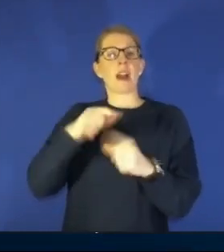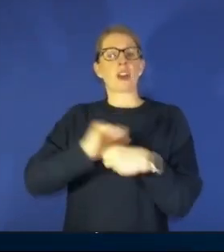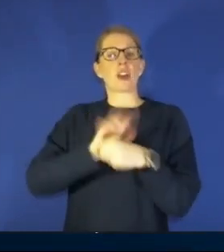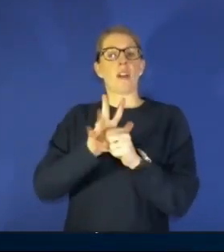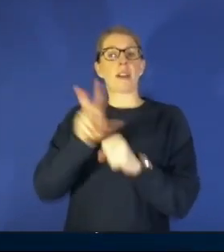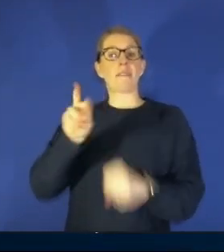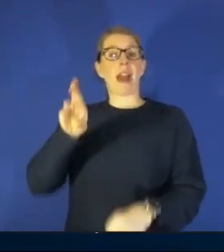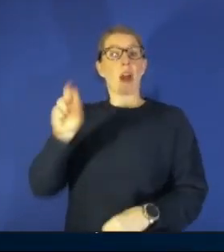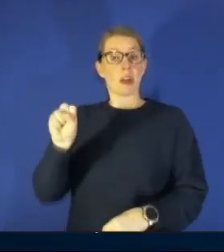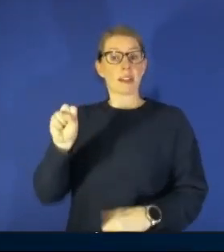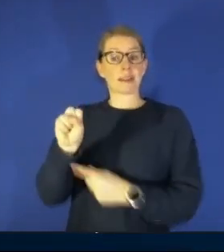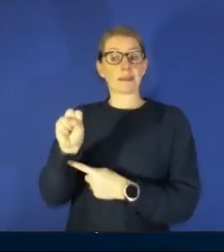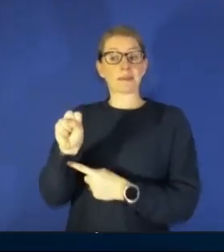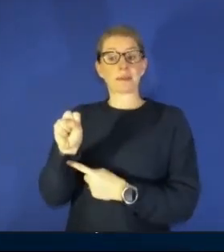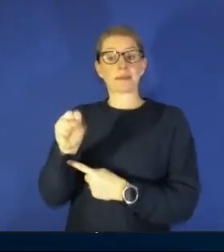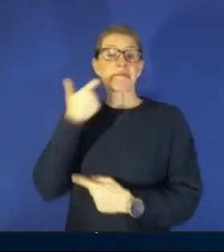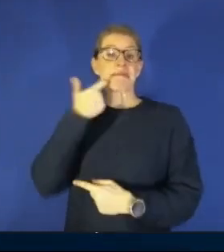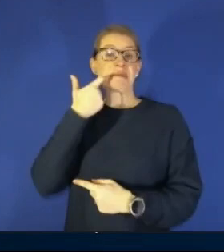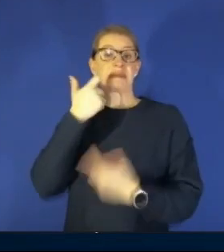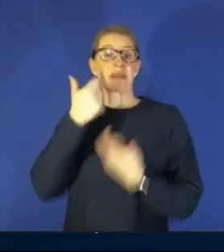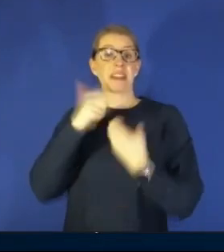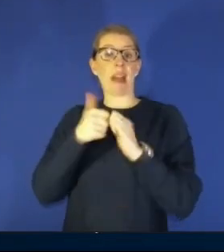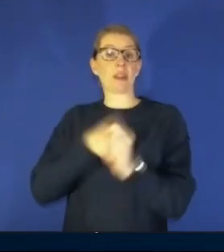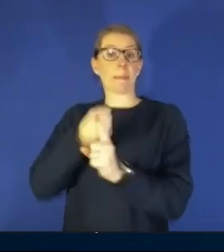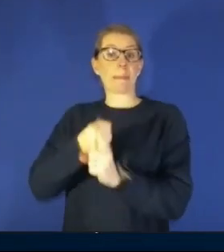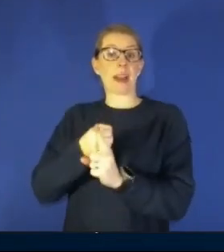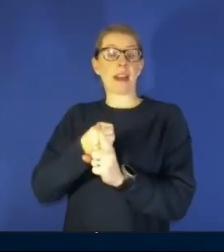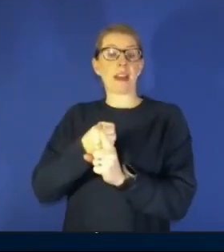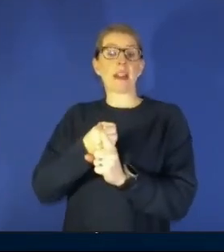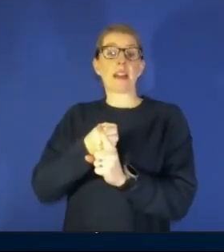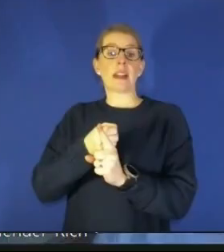latest, and how it is impacting our senior population.